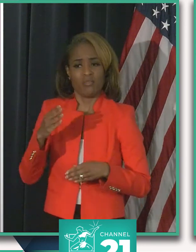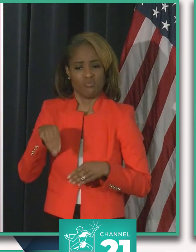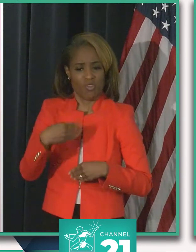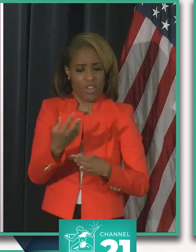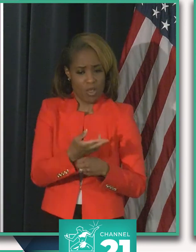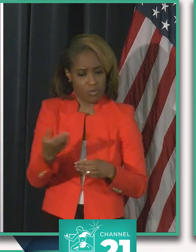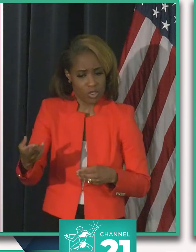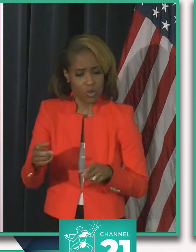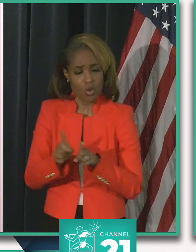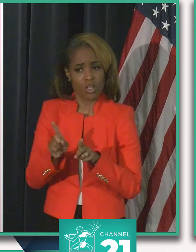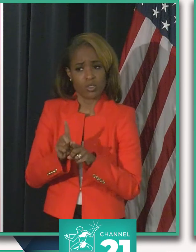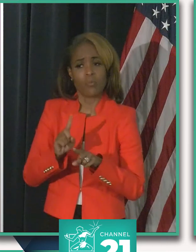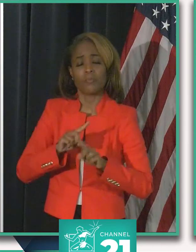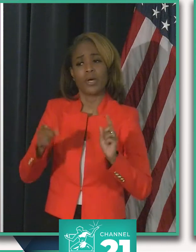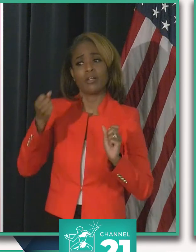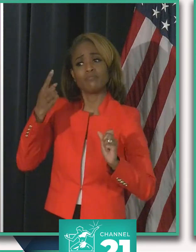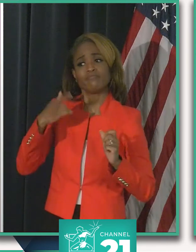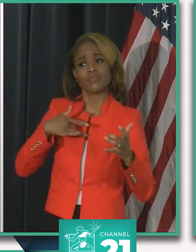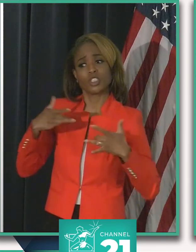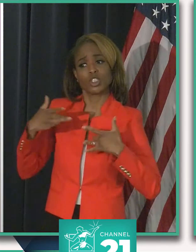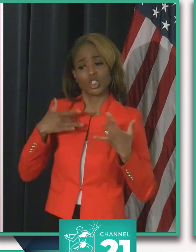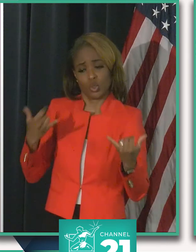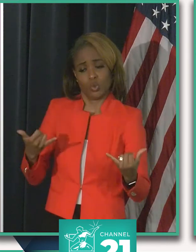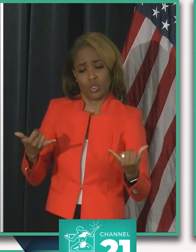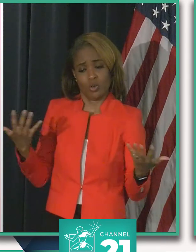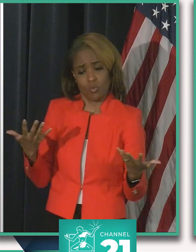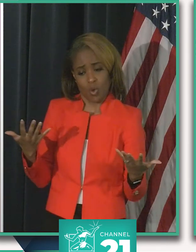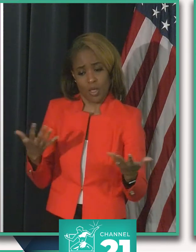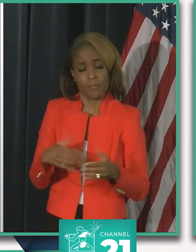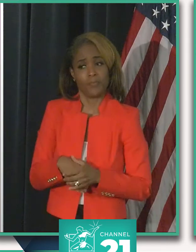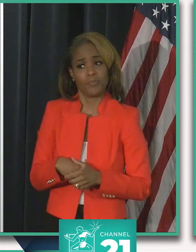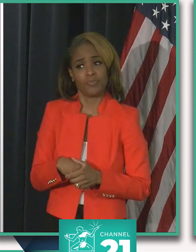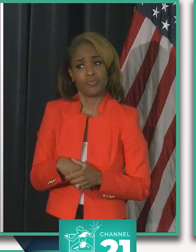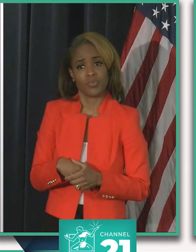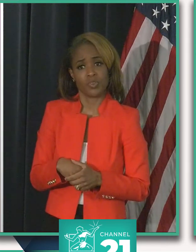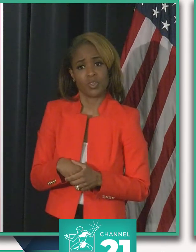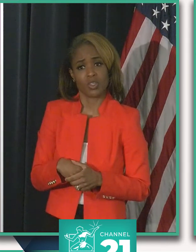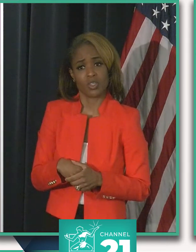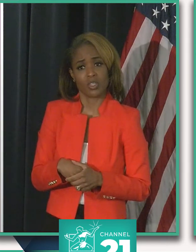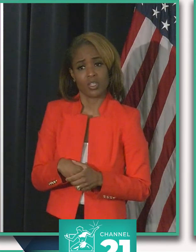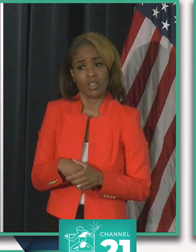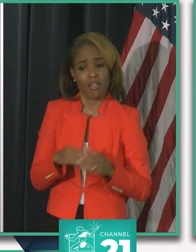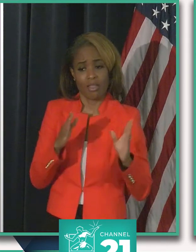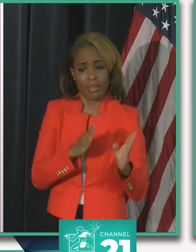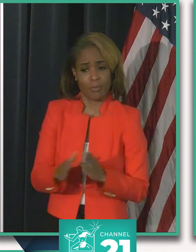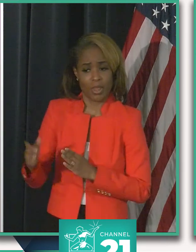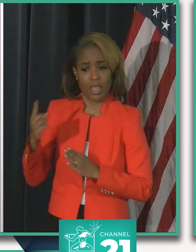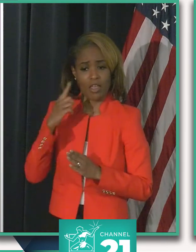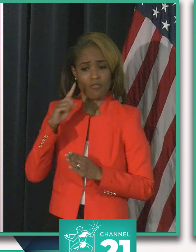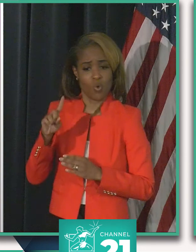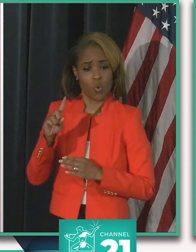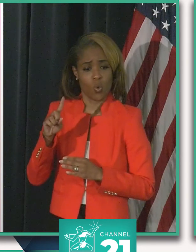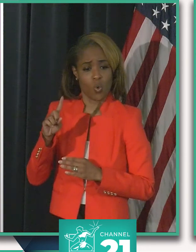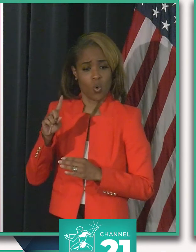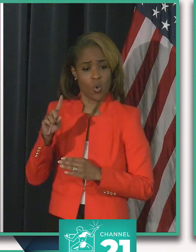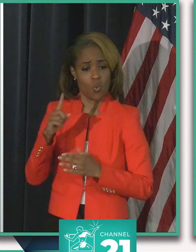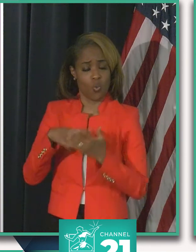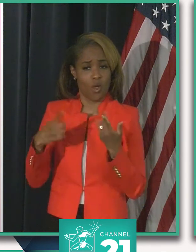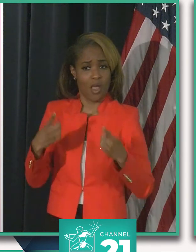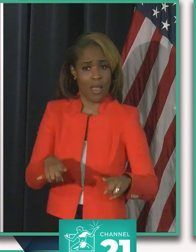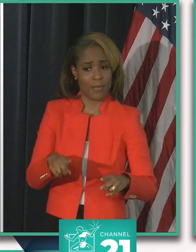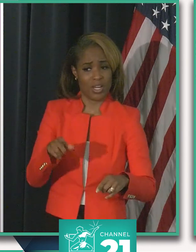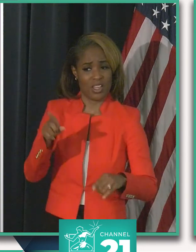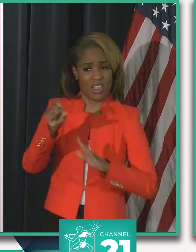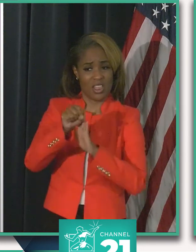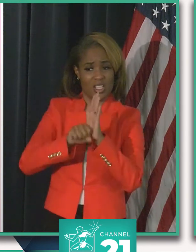concern tonight would be what is going to be the plan for the ignorance that is happening at the state